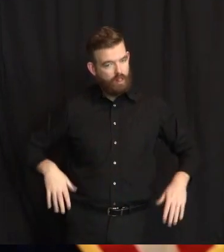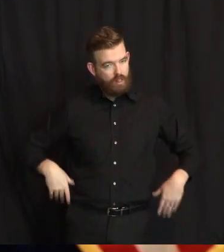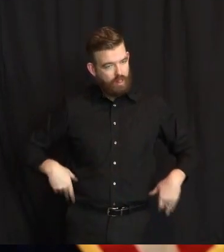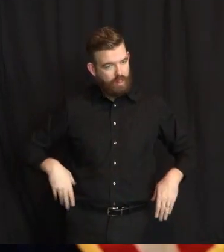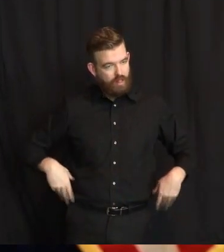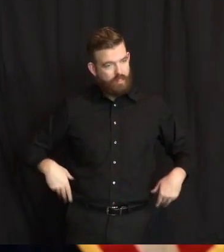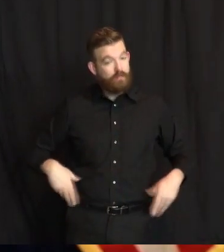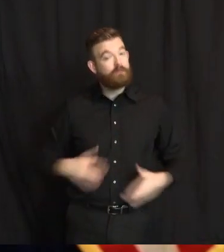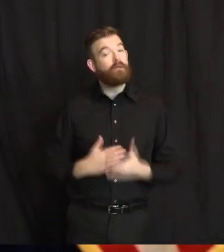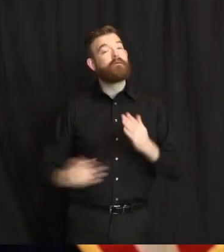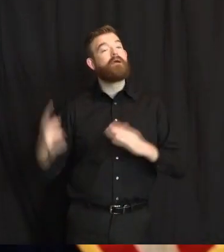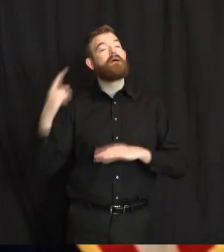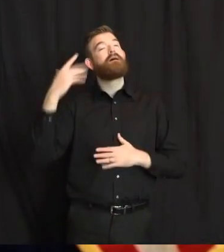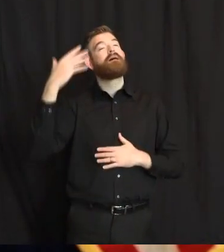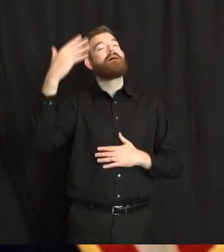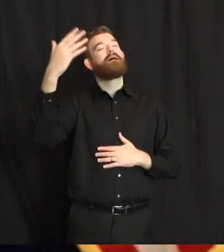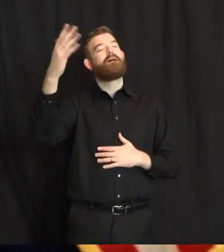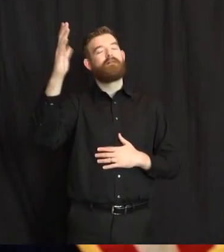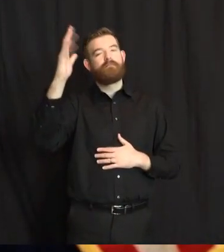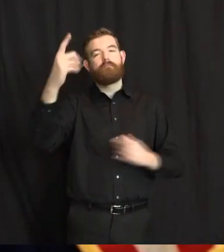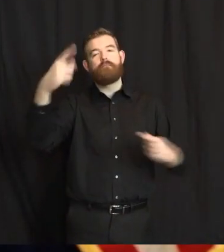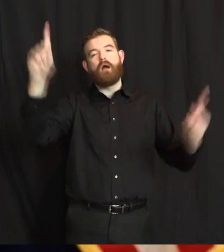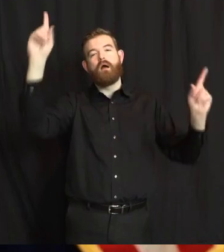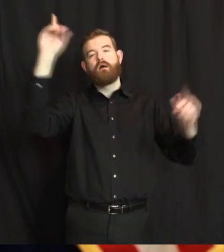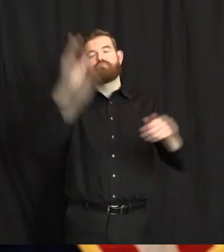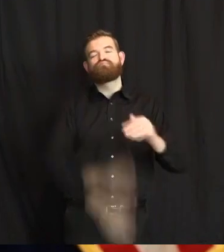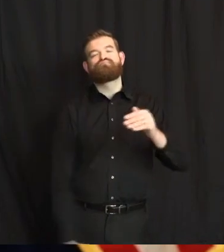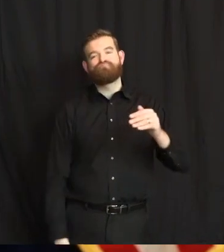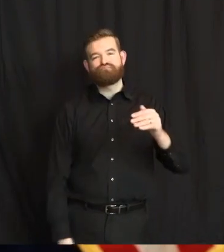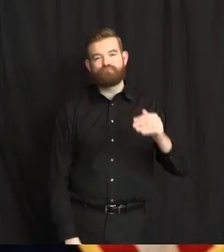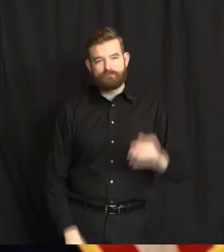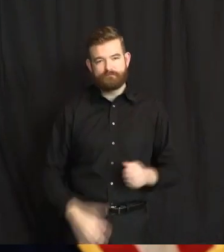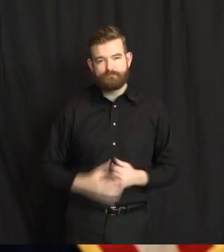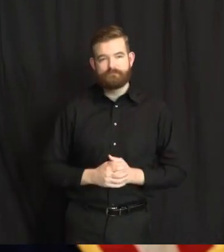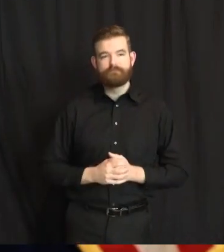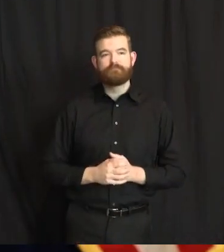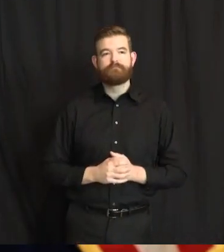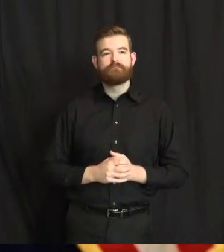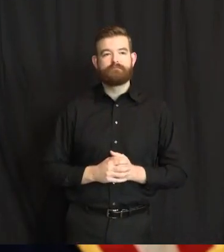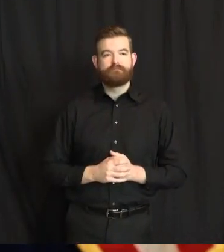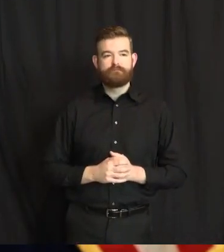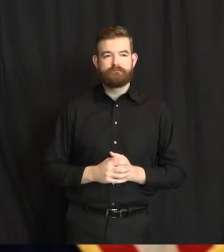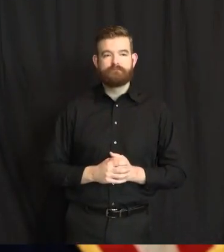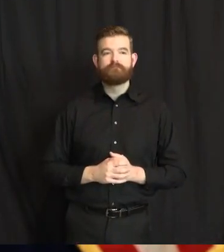9 million of us keep doing what we need to do, and we will unequivocally get